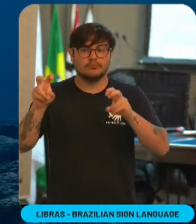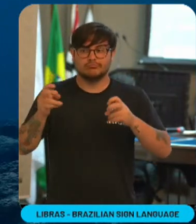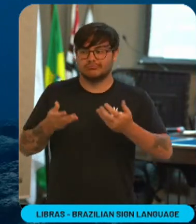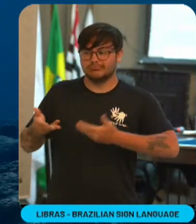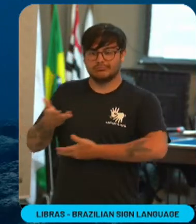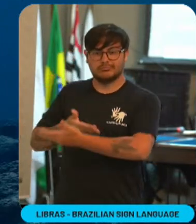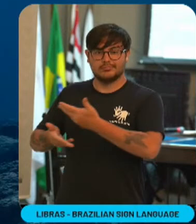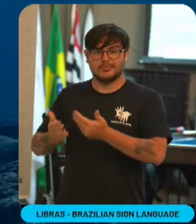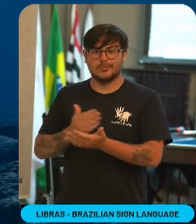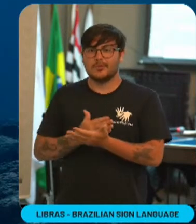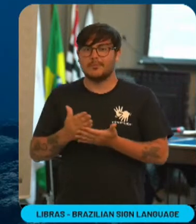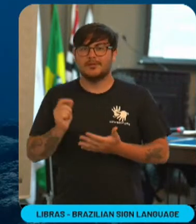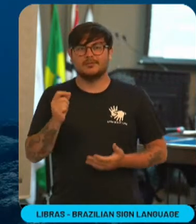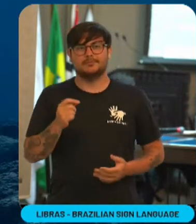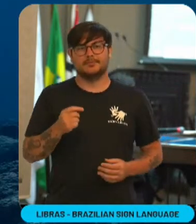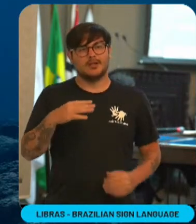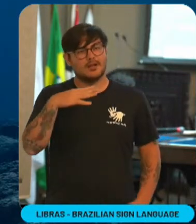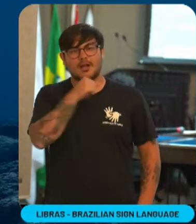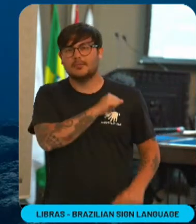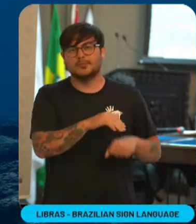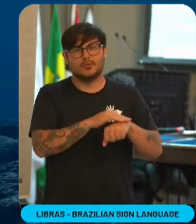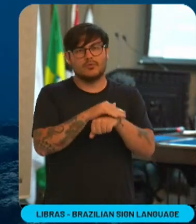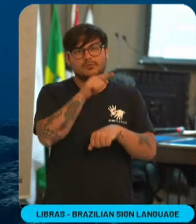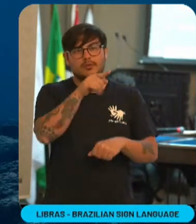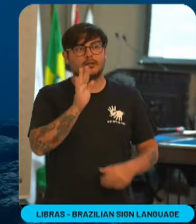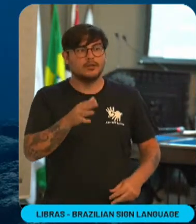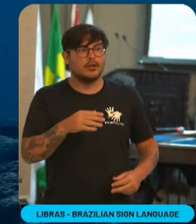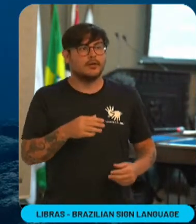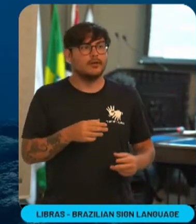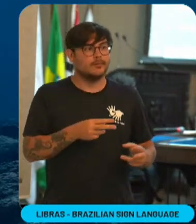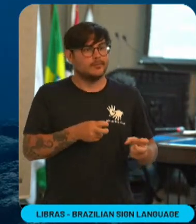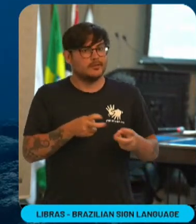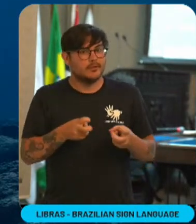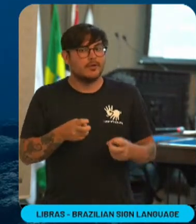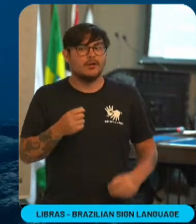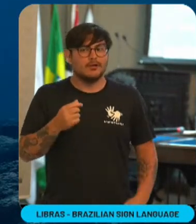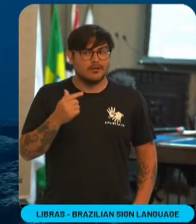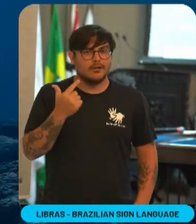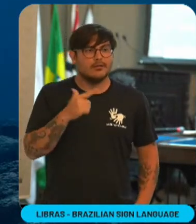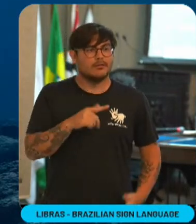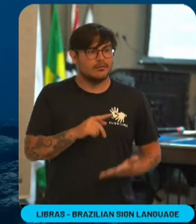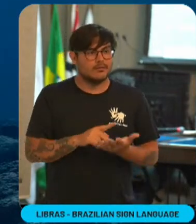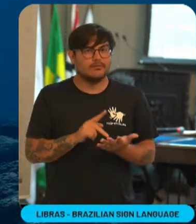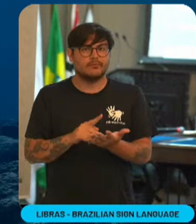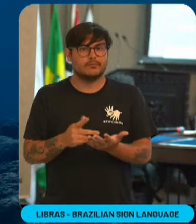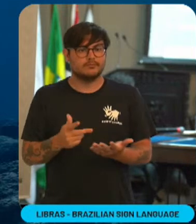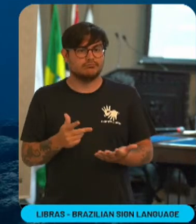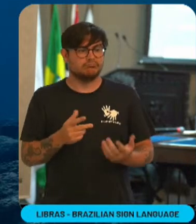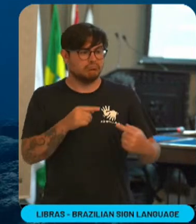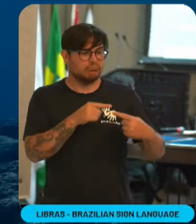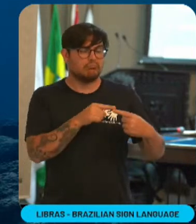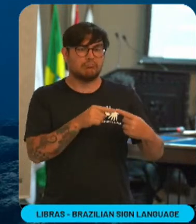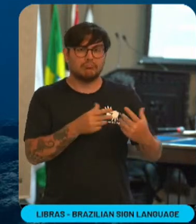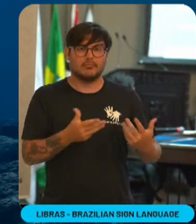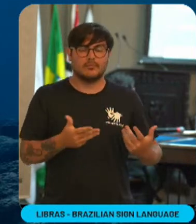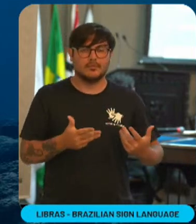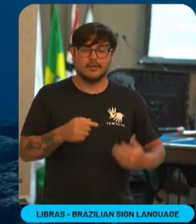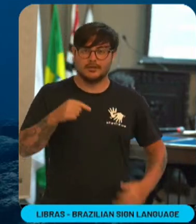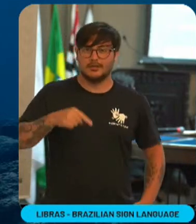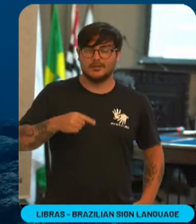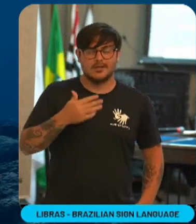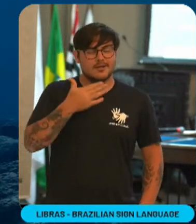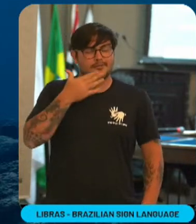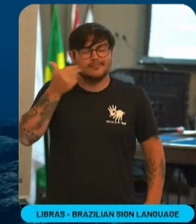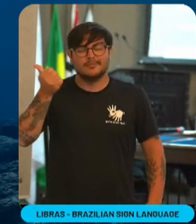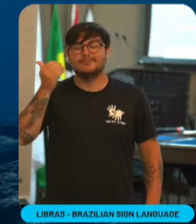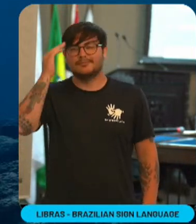so crazy to see how much such a diverse group, can be